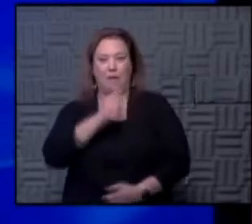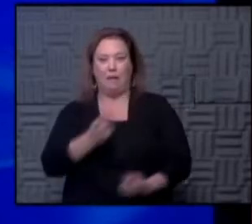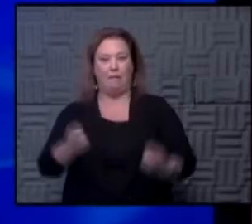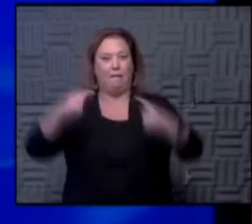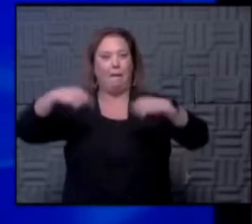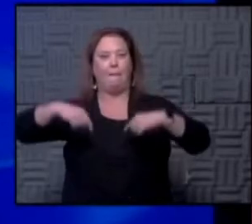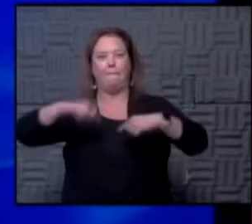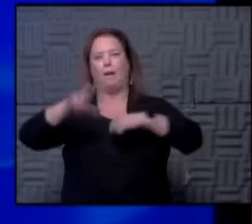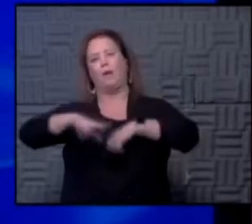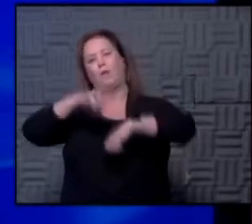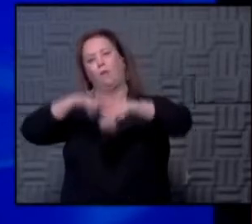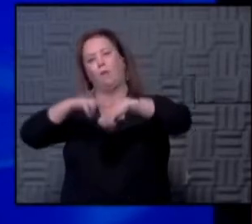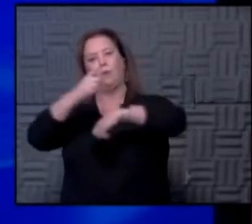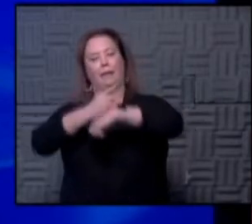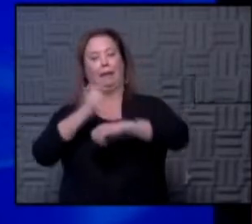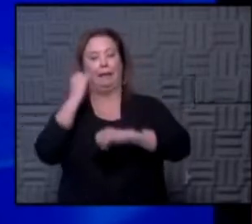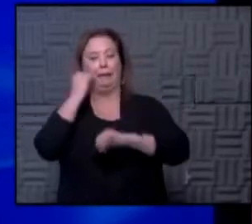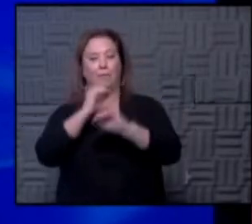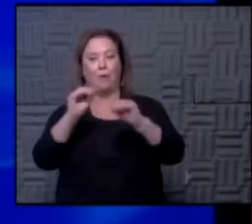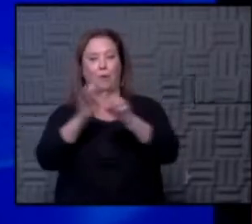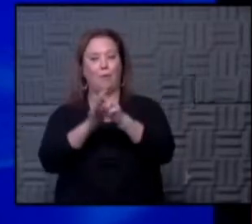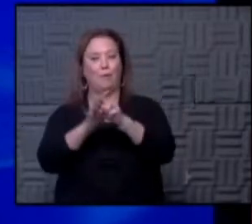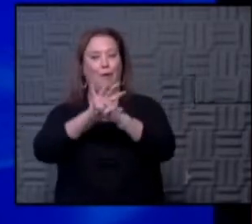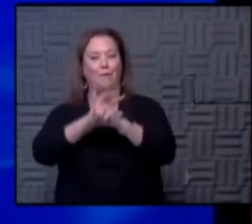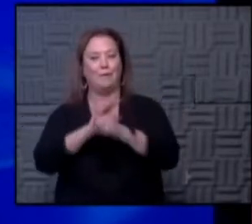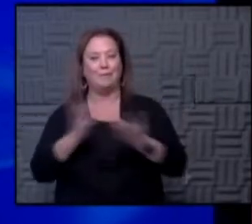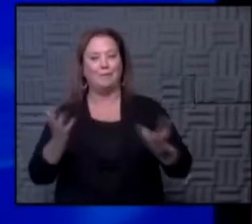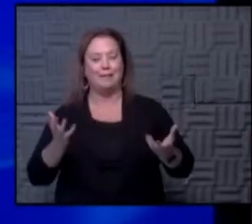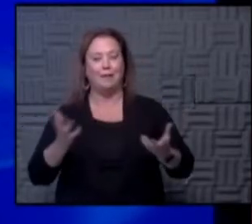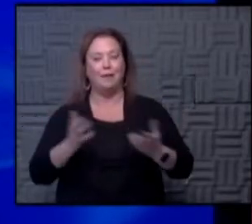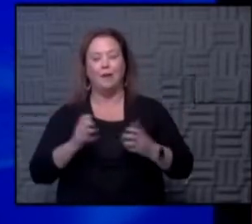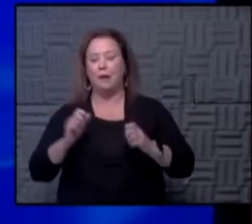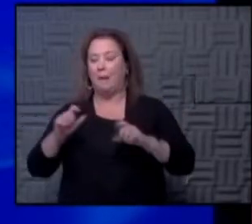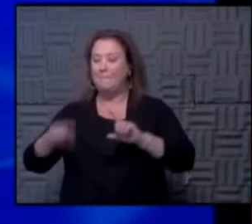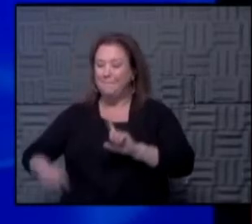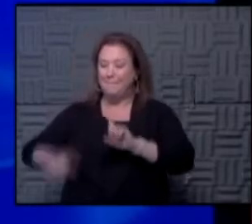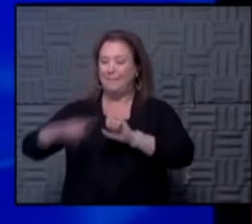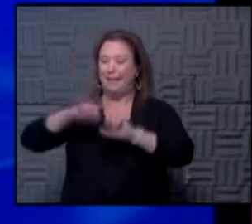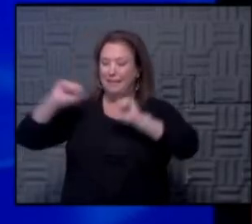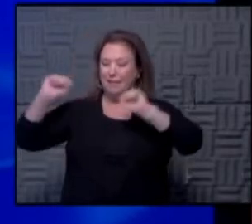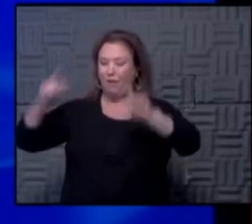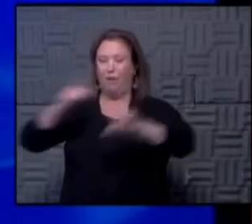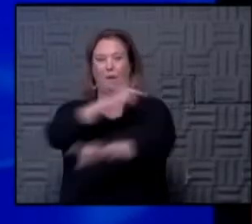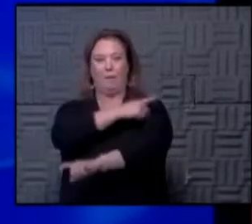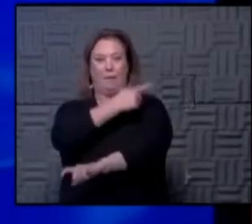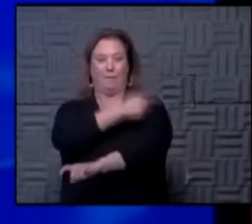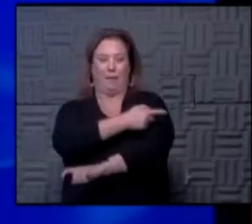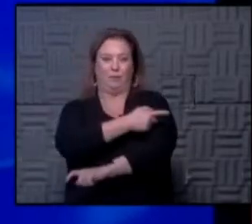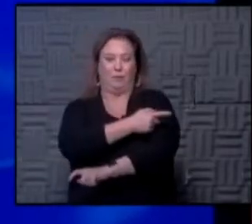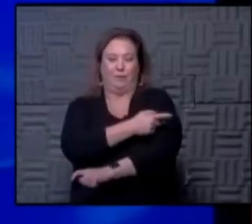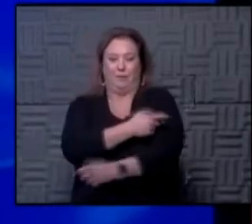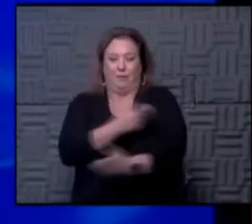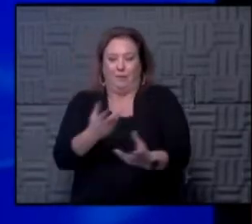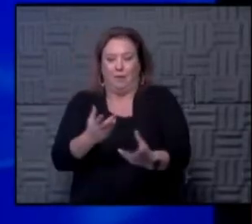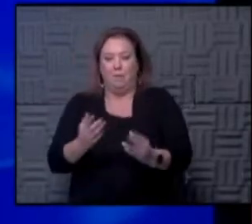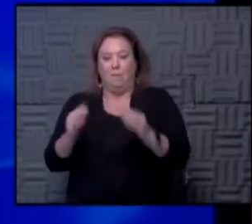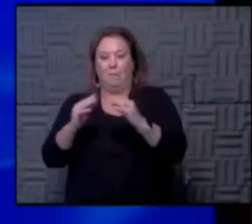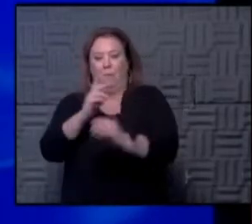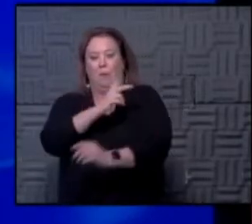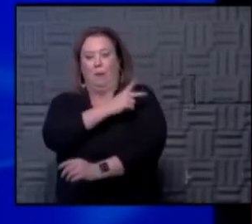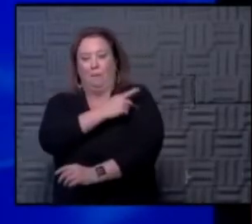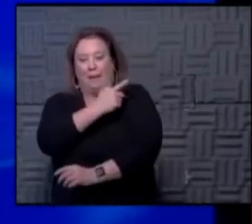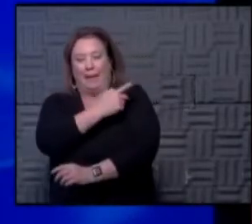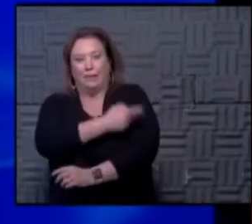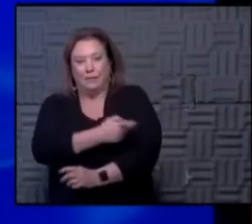here on a normal day if there weren't COVID, plus all of the patients that are already here, more patients than we actually have physical beds available